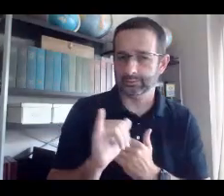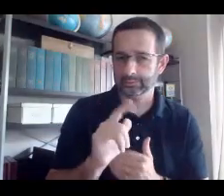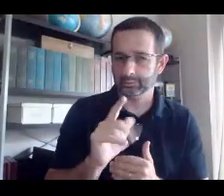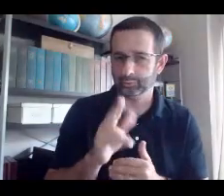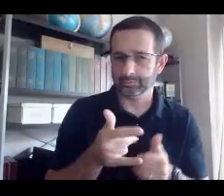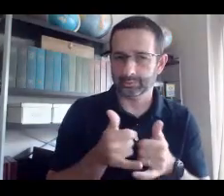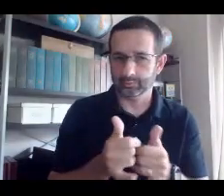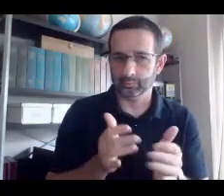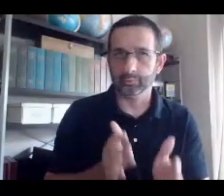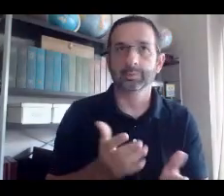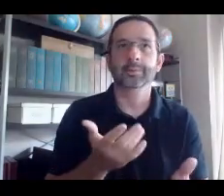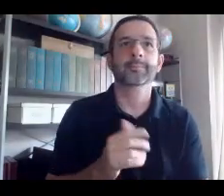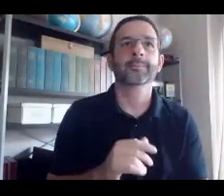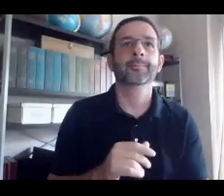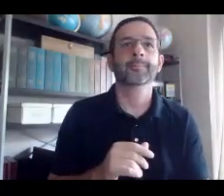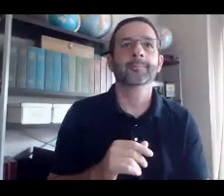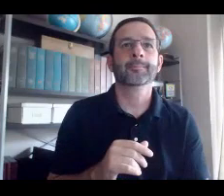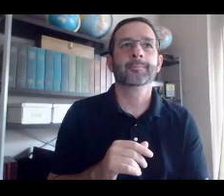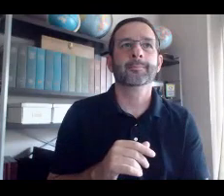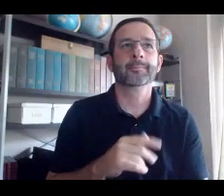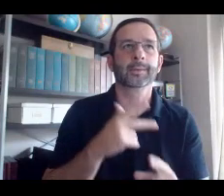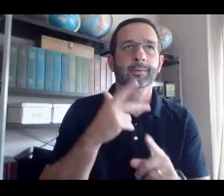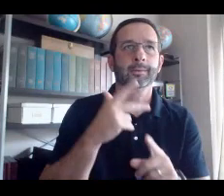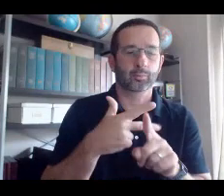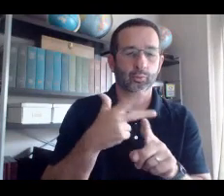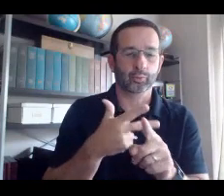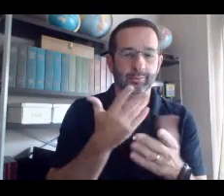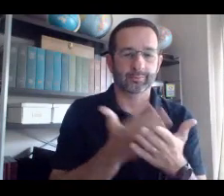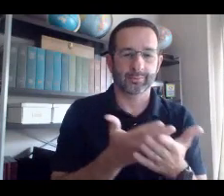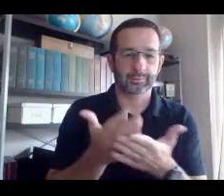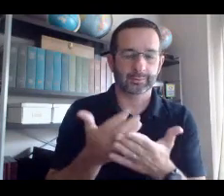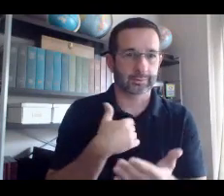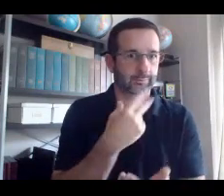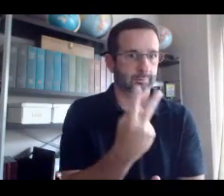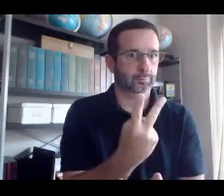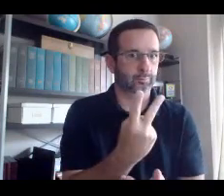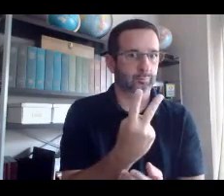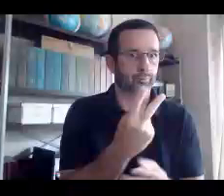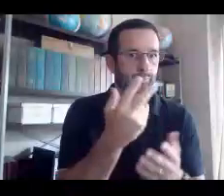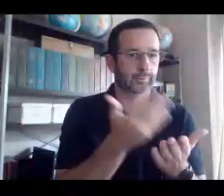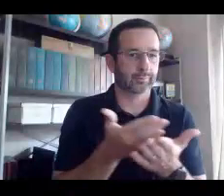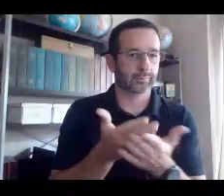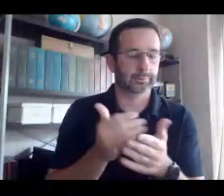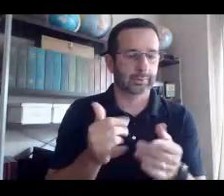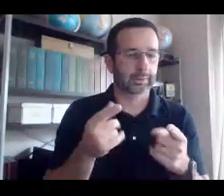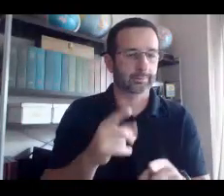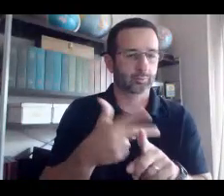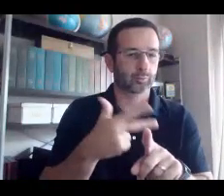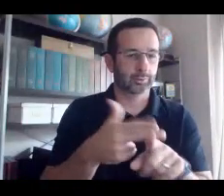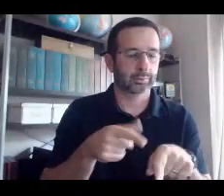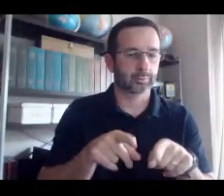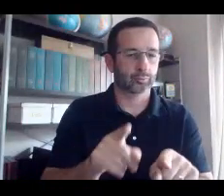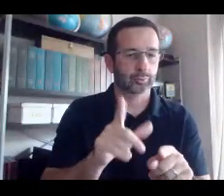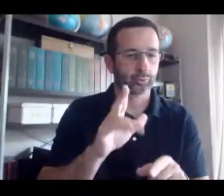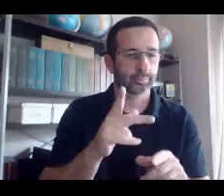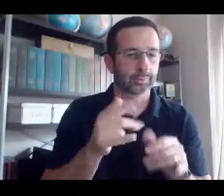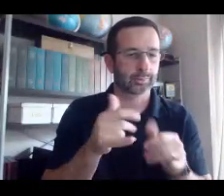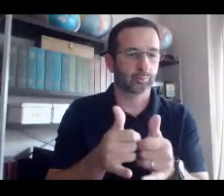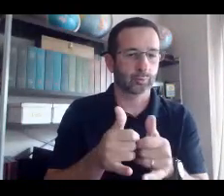contract, your responsibility as an awardee, quarterly verifications. We have